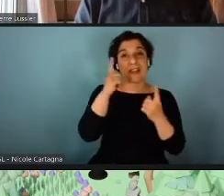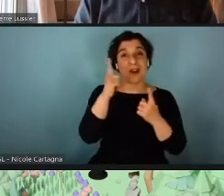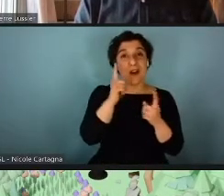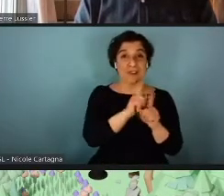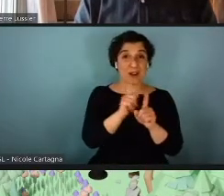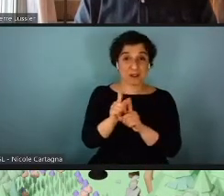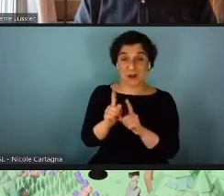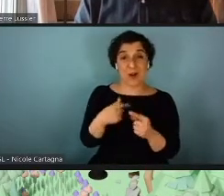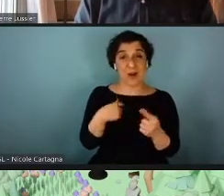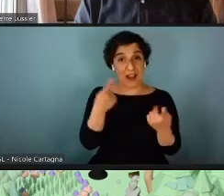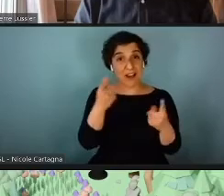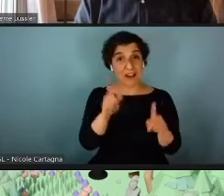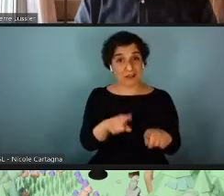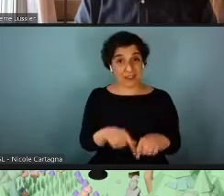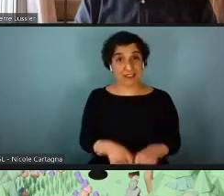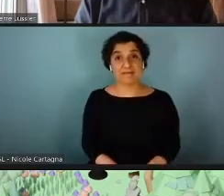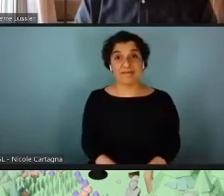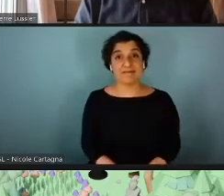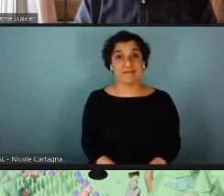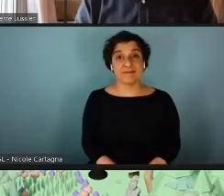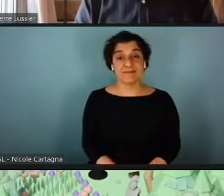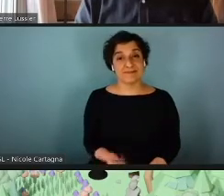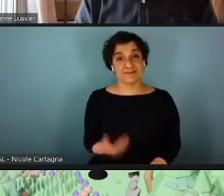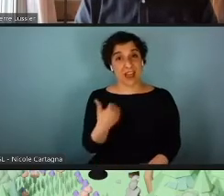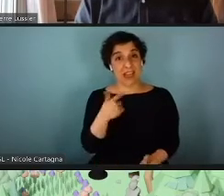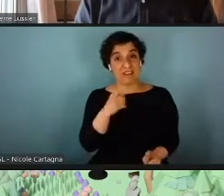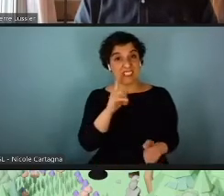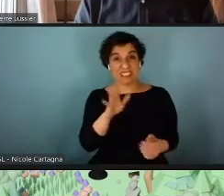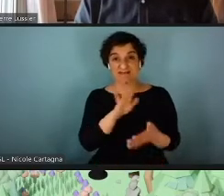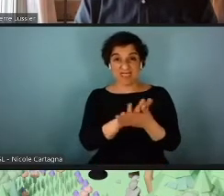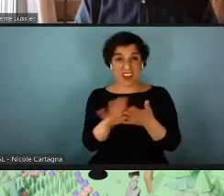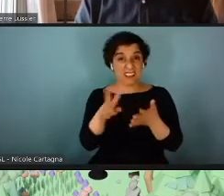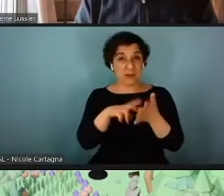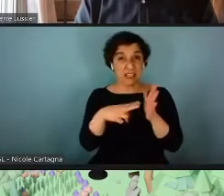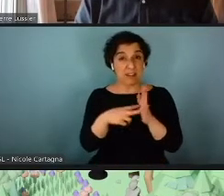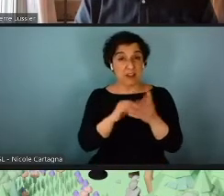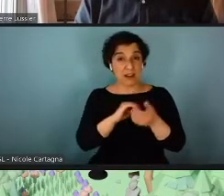that, you can have a very meaningful collaboration with everyone at the